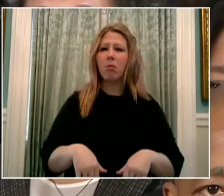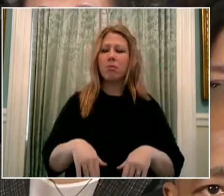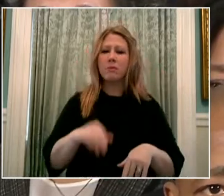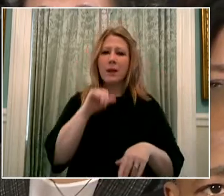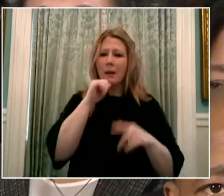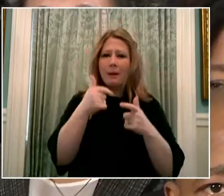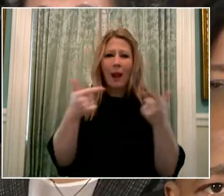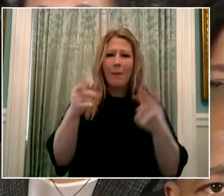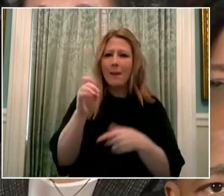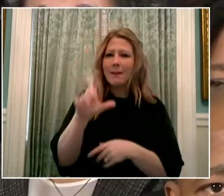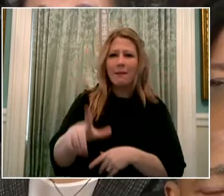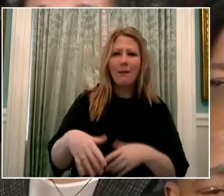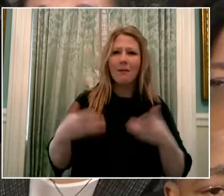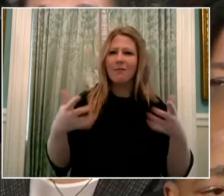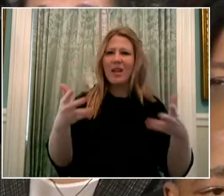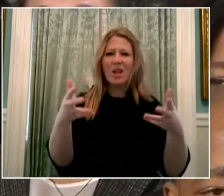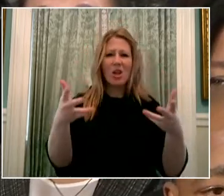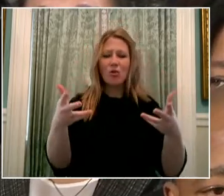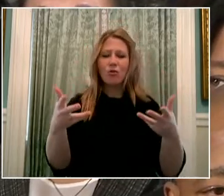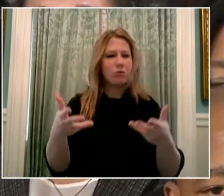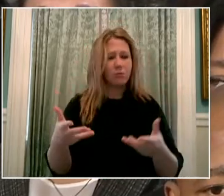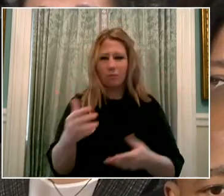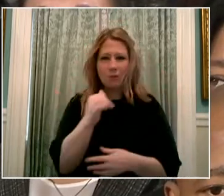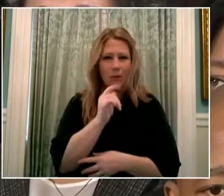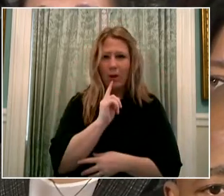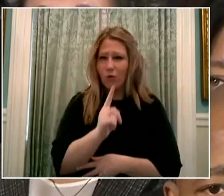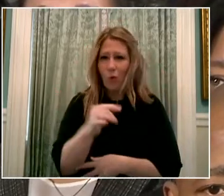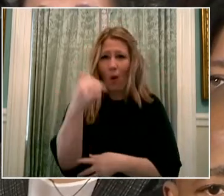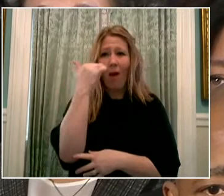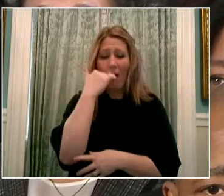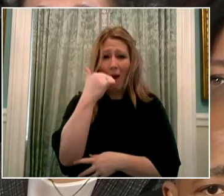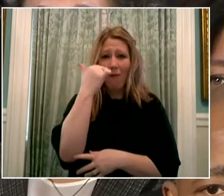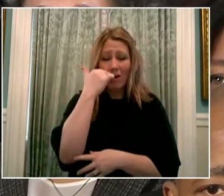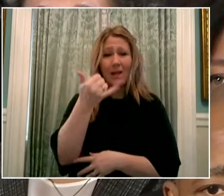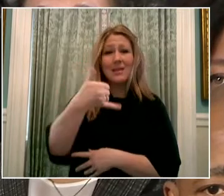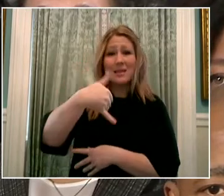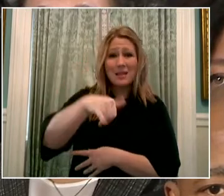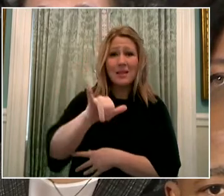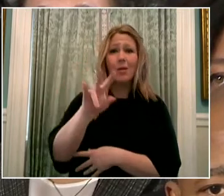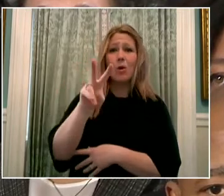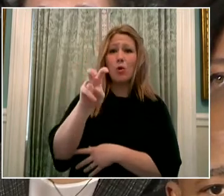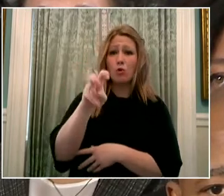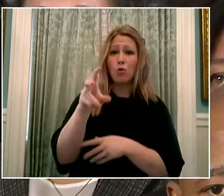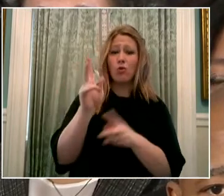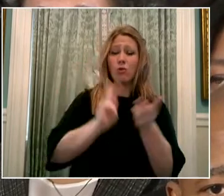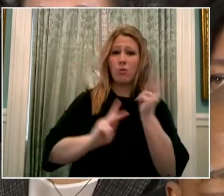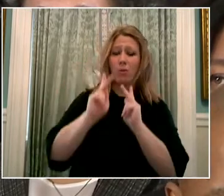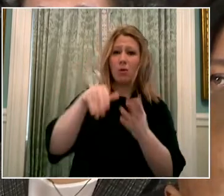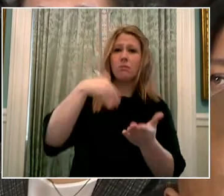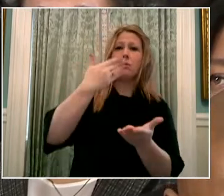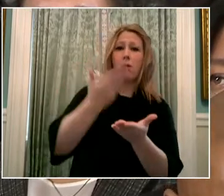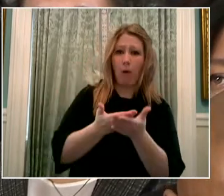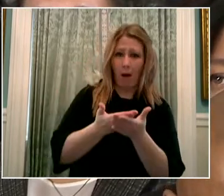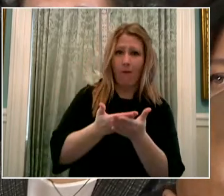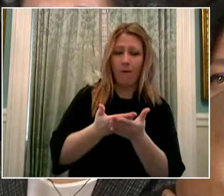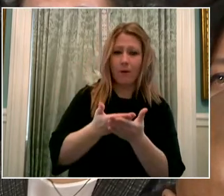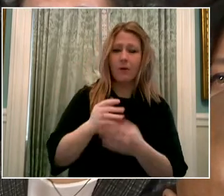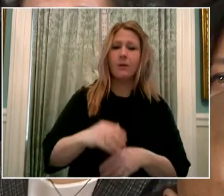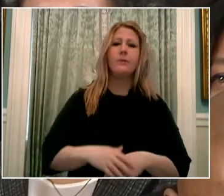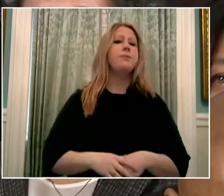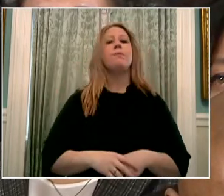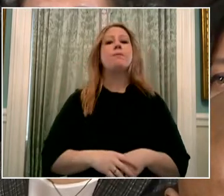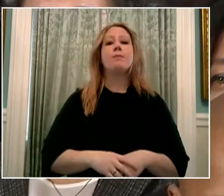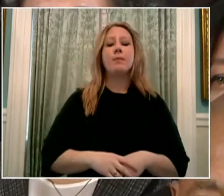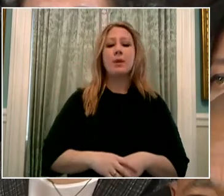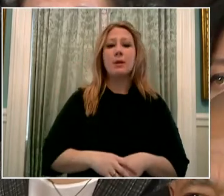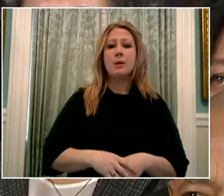our system. This massive response effort reflects where we are in the city right now. This does not